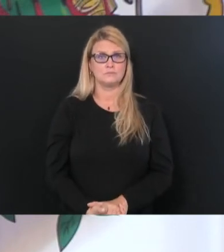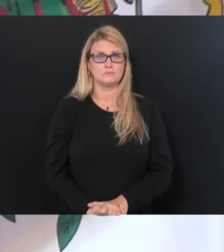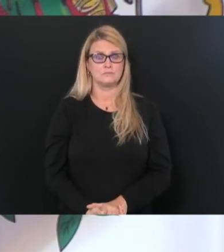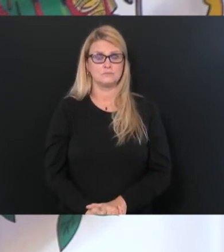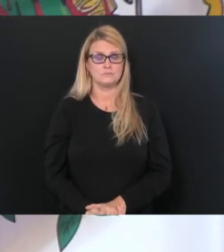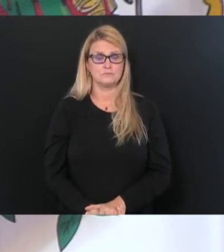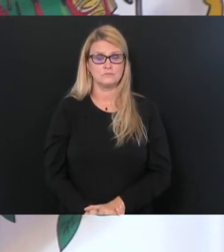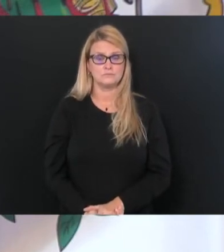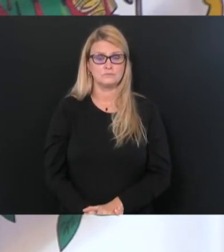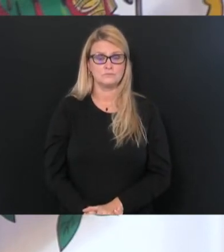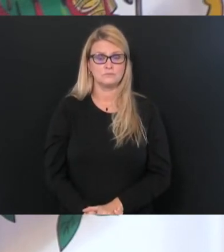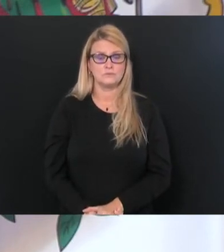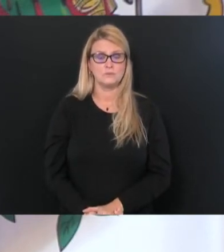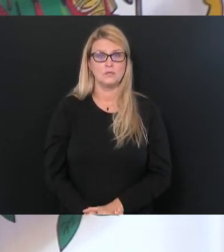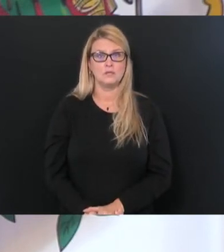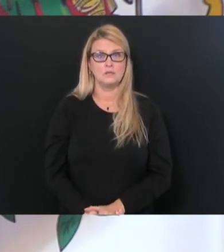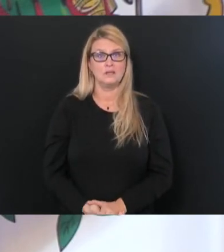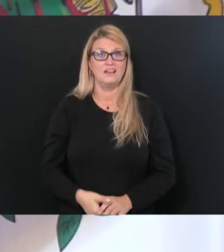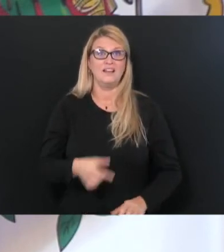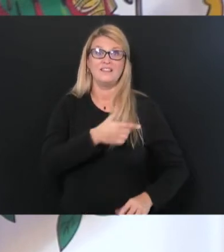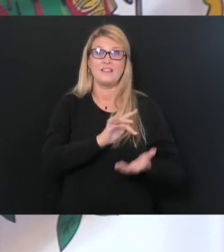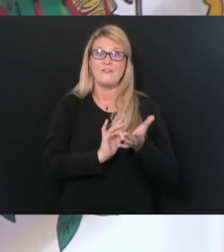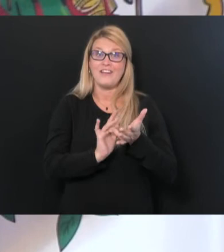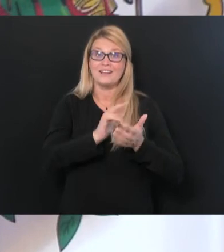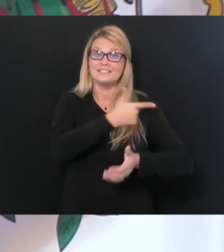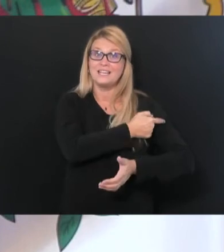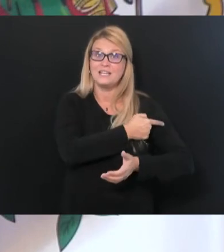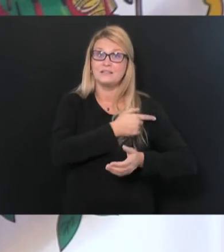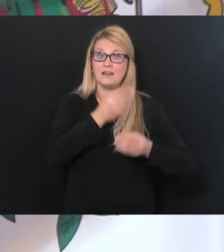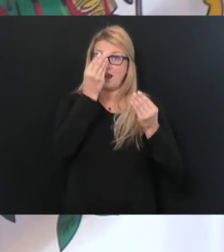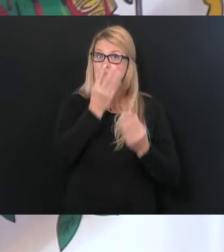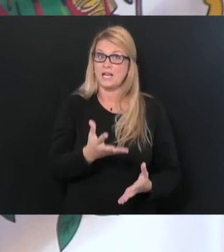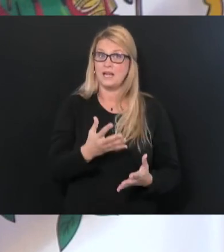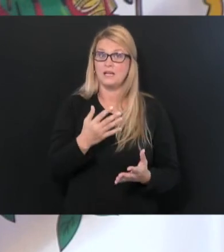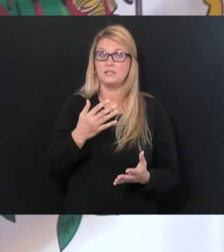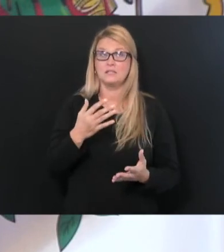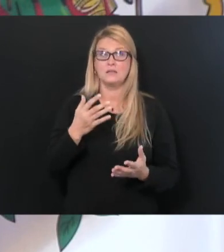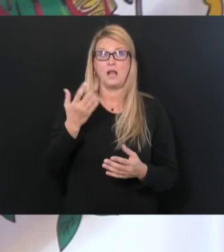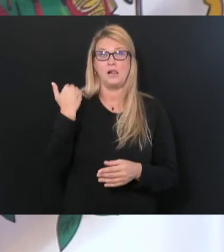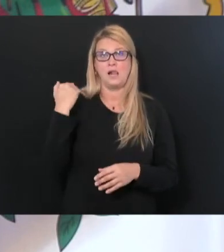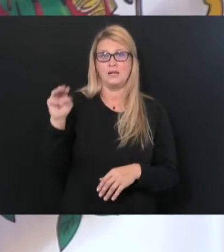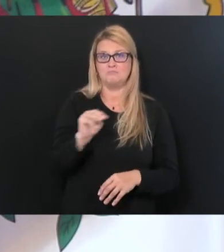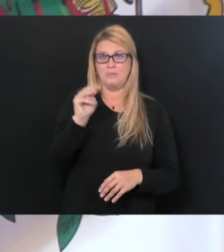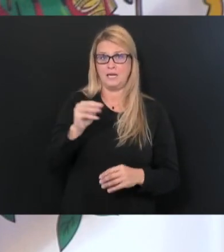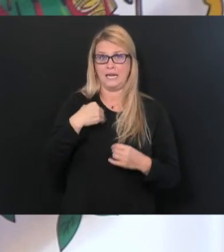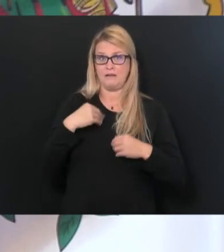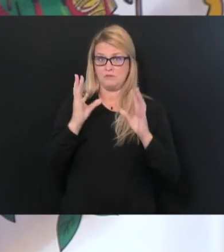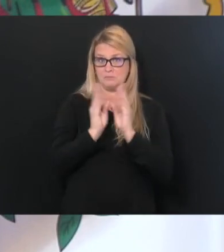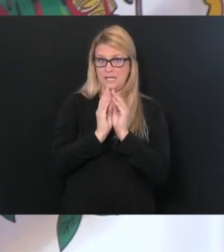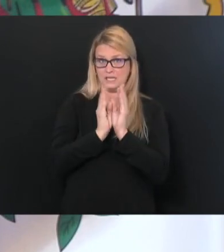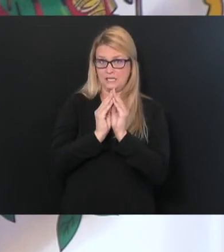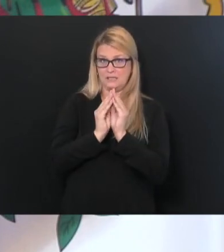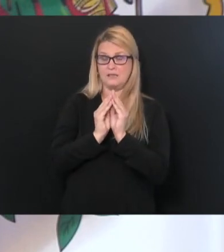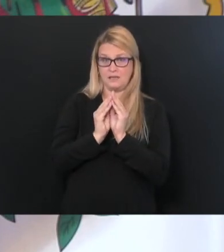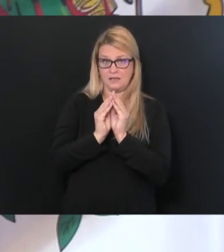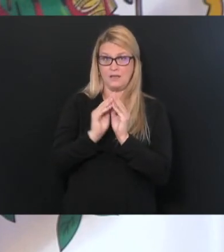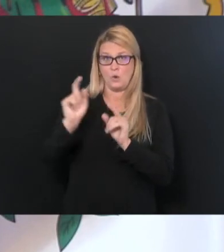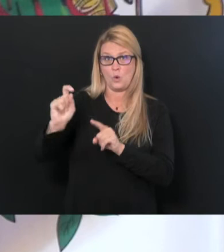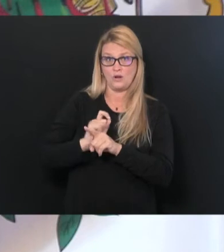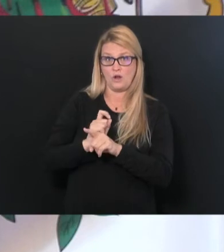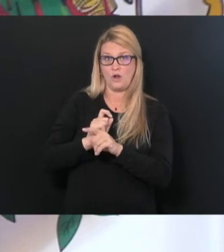Okay, from a vaccine update and everything, I was on the call, I guess it was Monday. I was on the call, with the